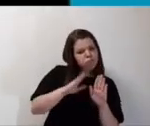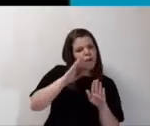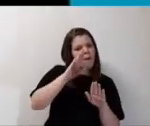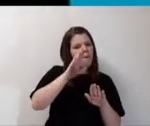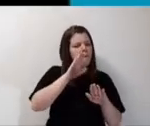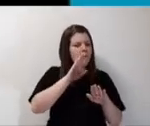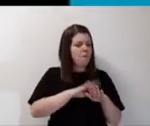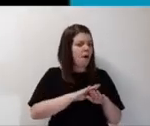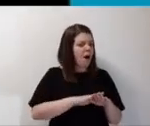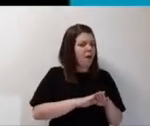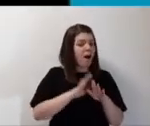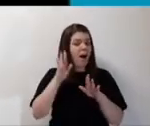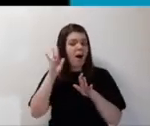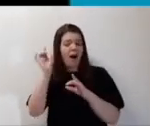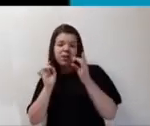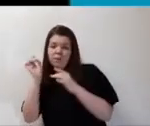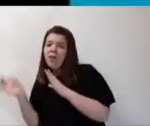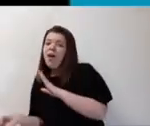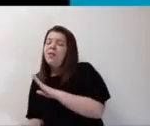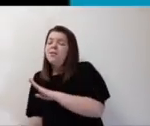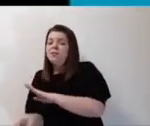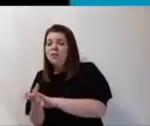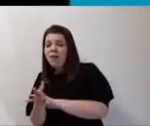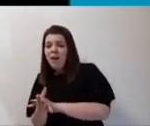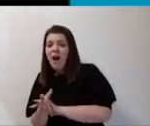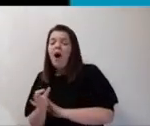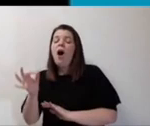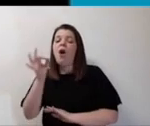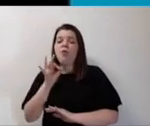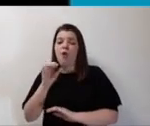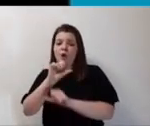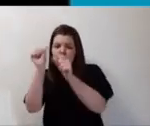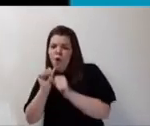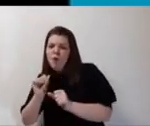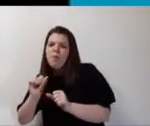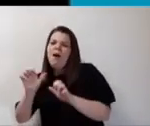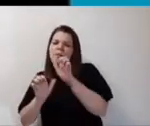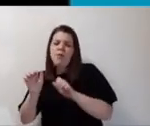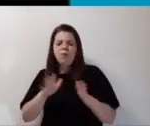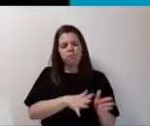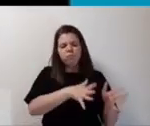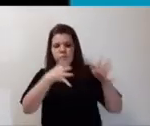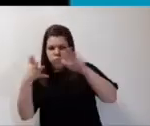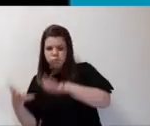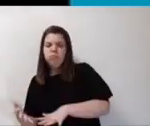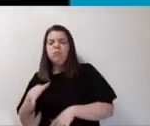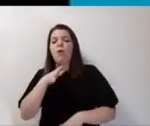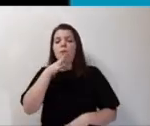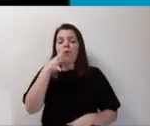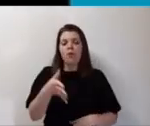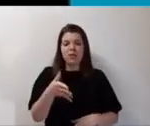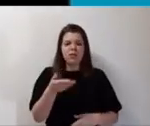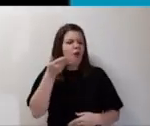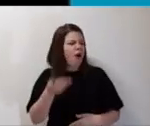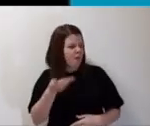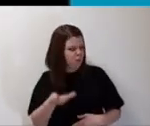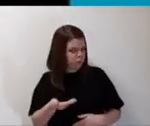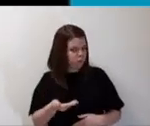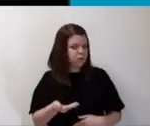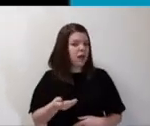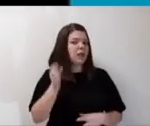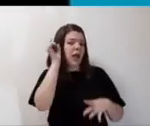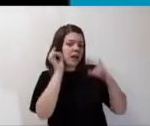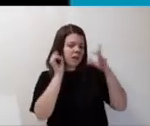build the product on them, making and planning the activities that cover the complete cycle of lean